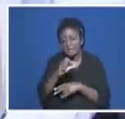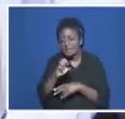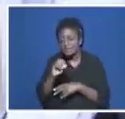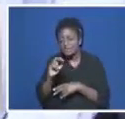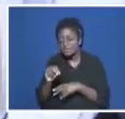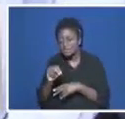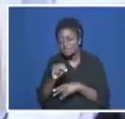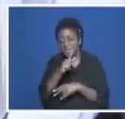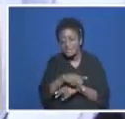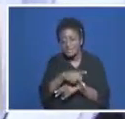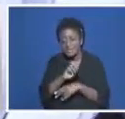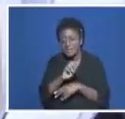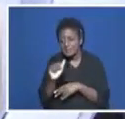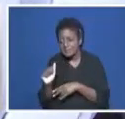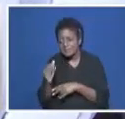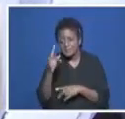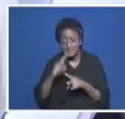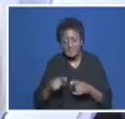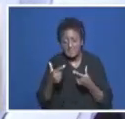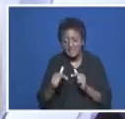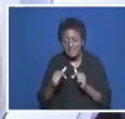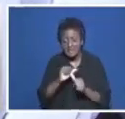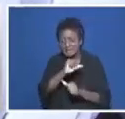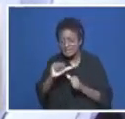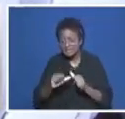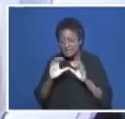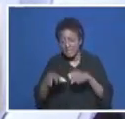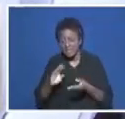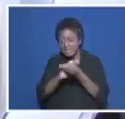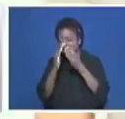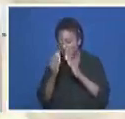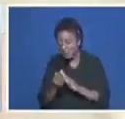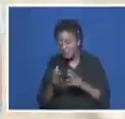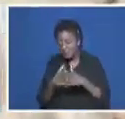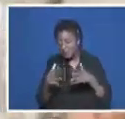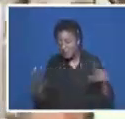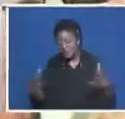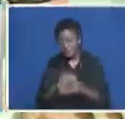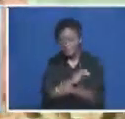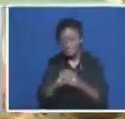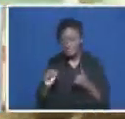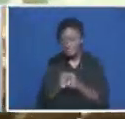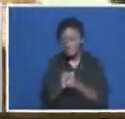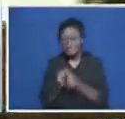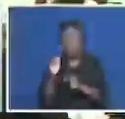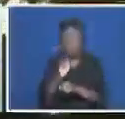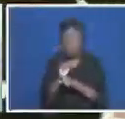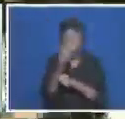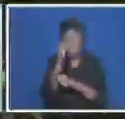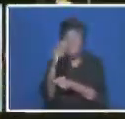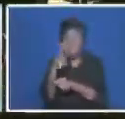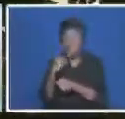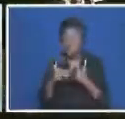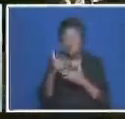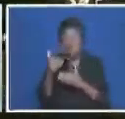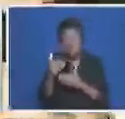cannot allow a situation that can become a mass disaster. Well, the Works Minister says the next step